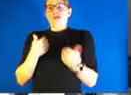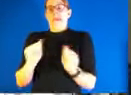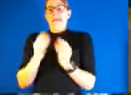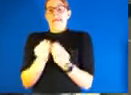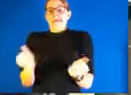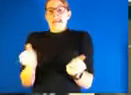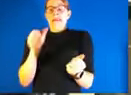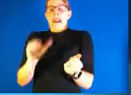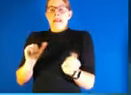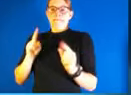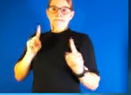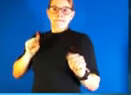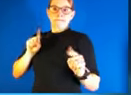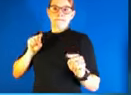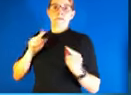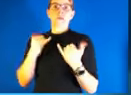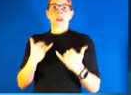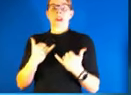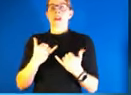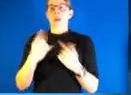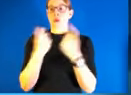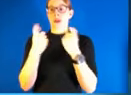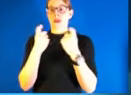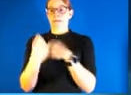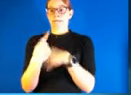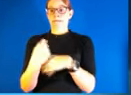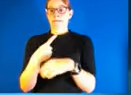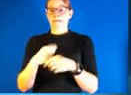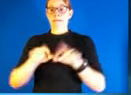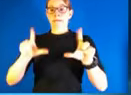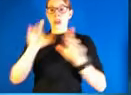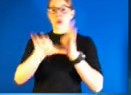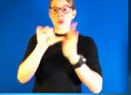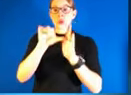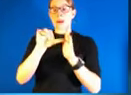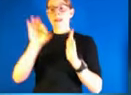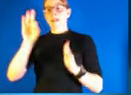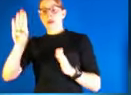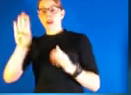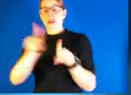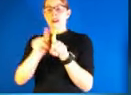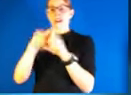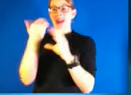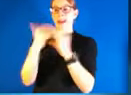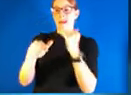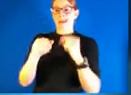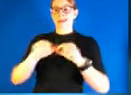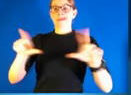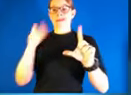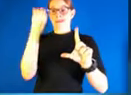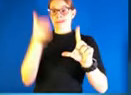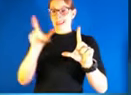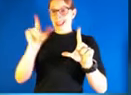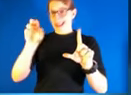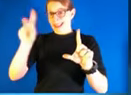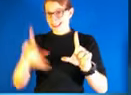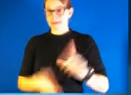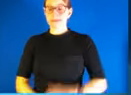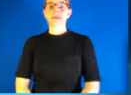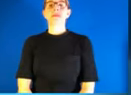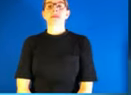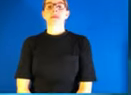So make sure you get your questions sent in to us on YouTube and Facebook, and also email them to the Medical News Network. You can find links to those right there on your